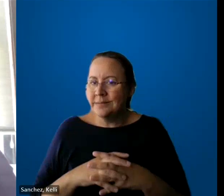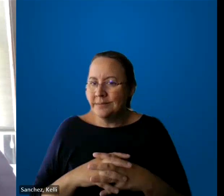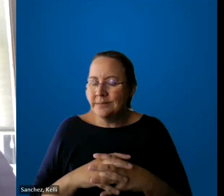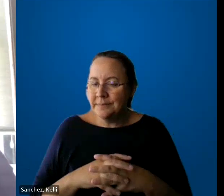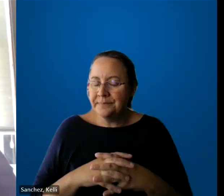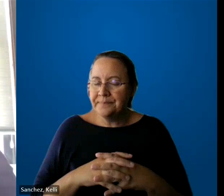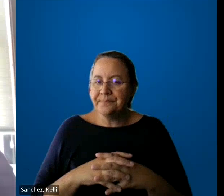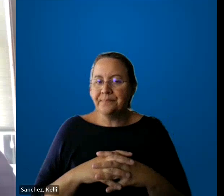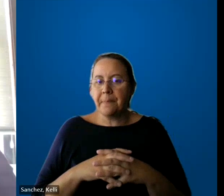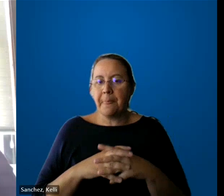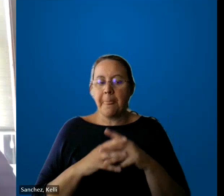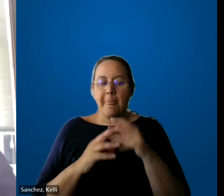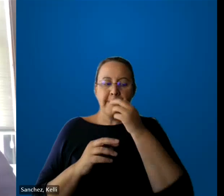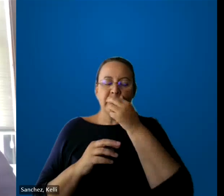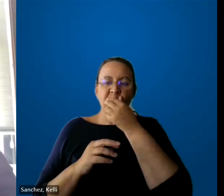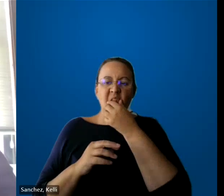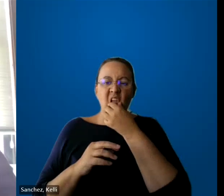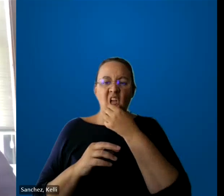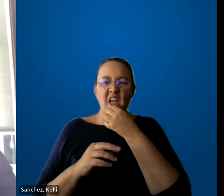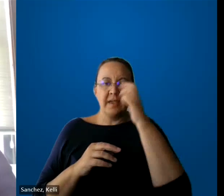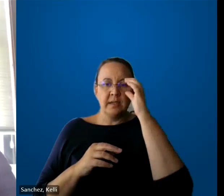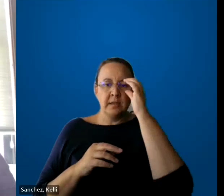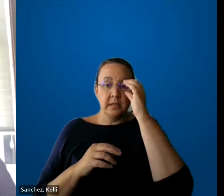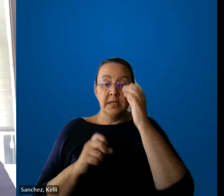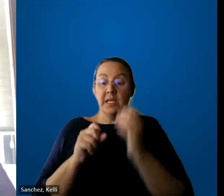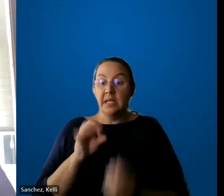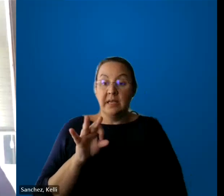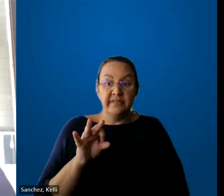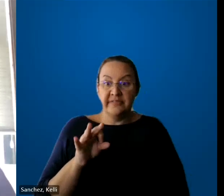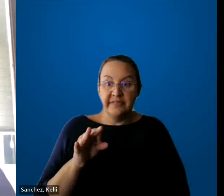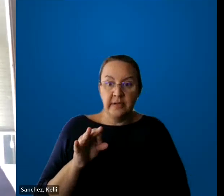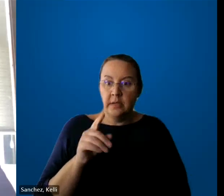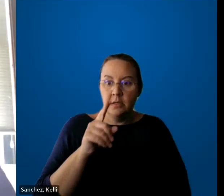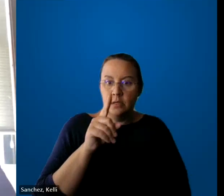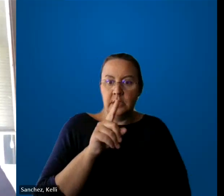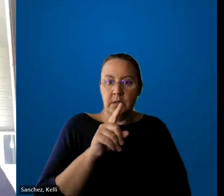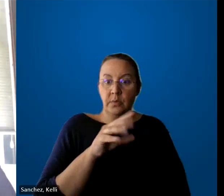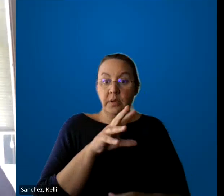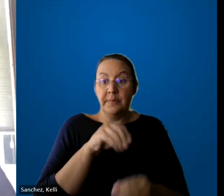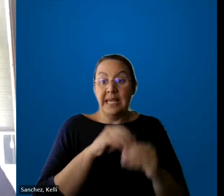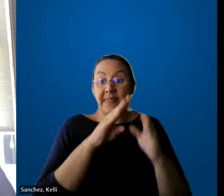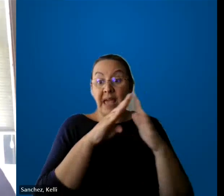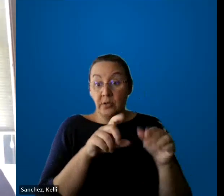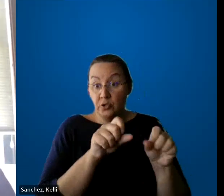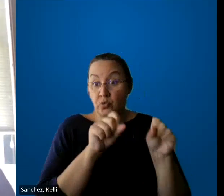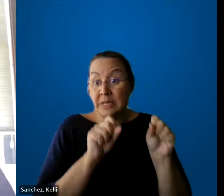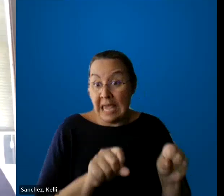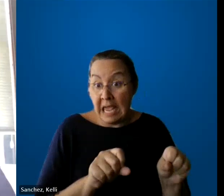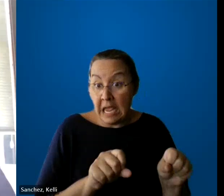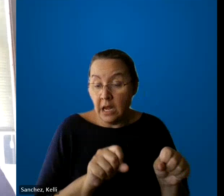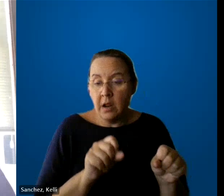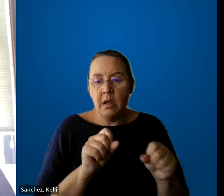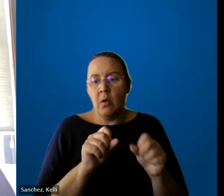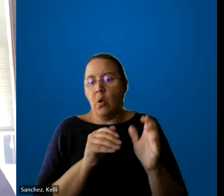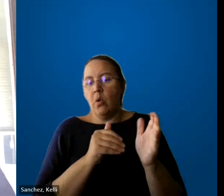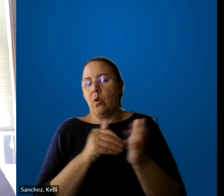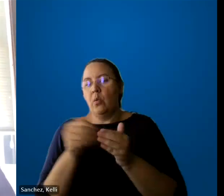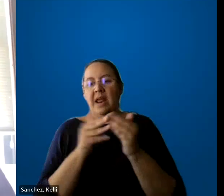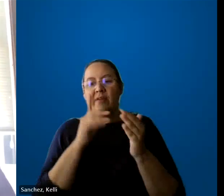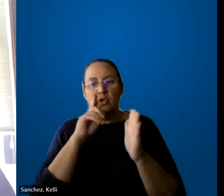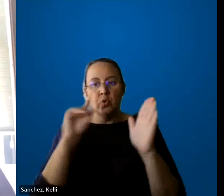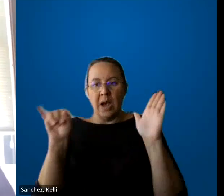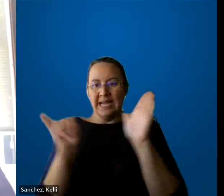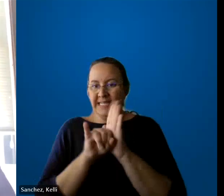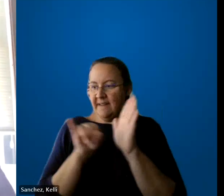it be diverse. You know, if you want to be choose to be in the house, you can, and no matter what you identify